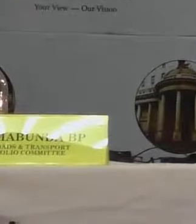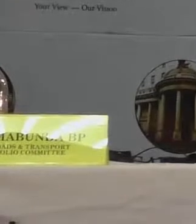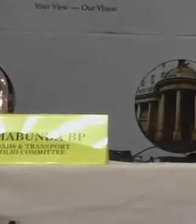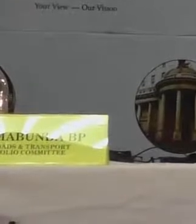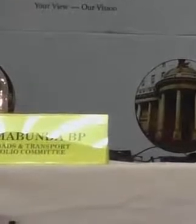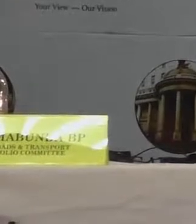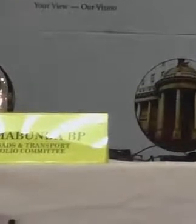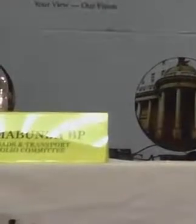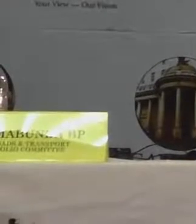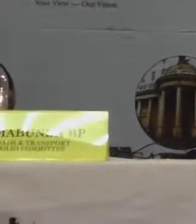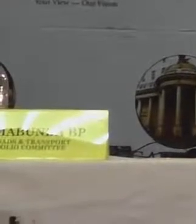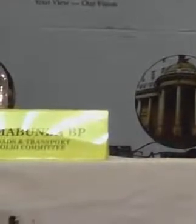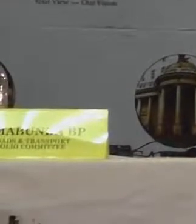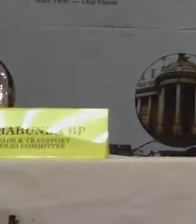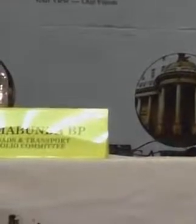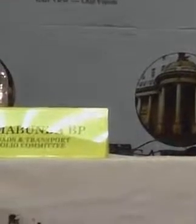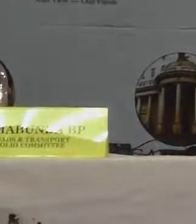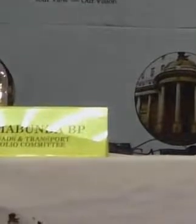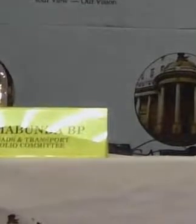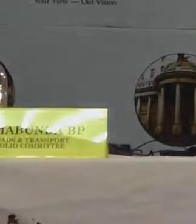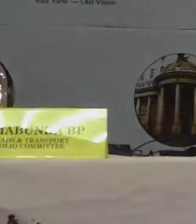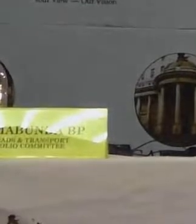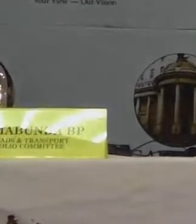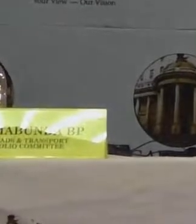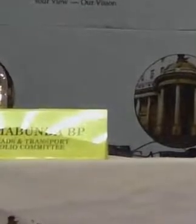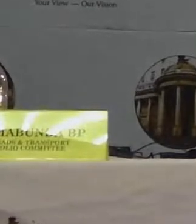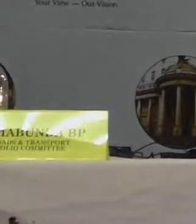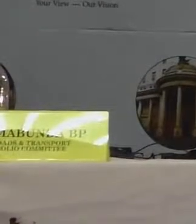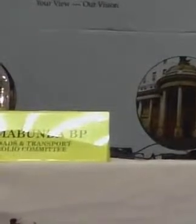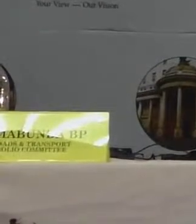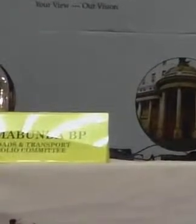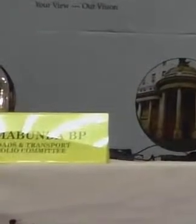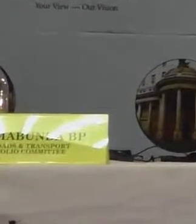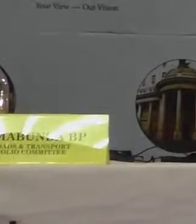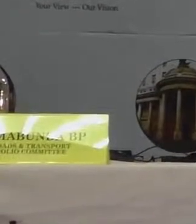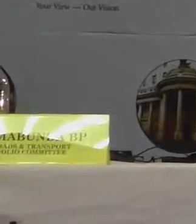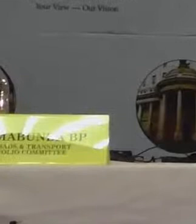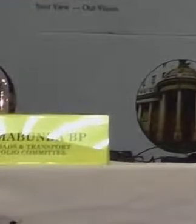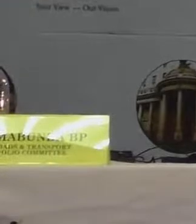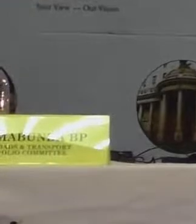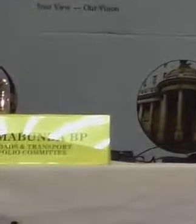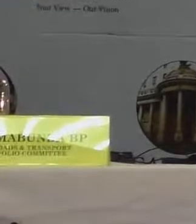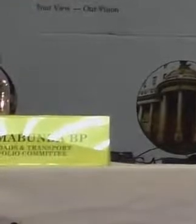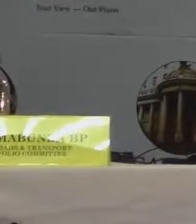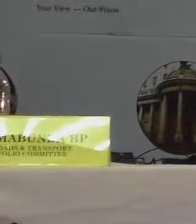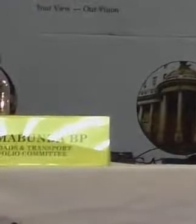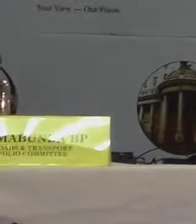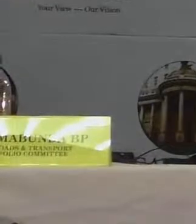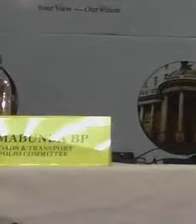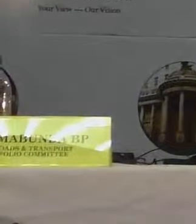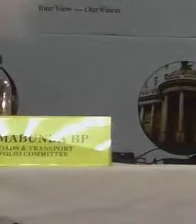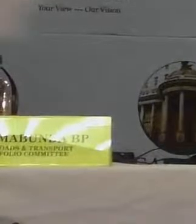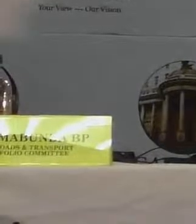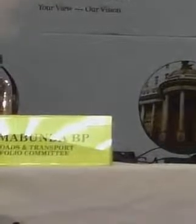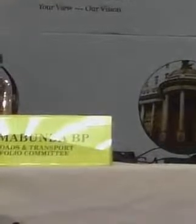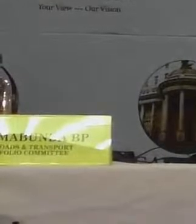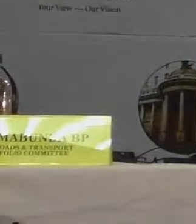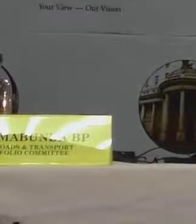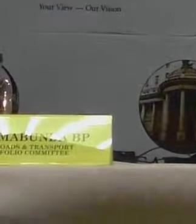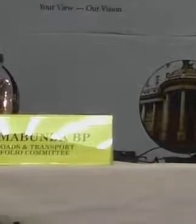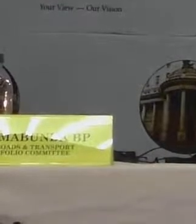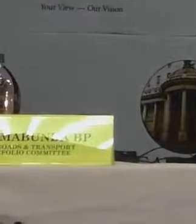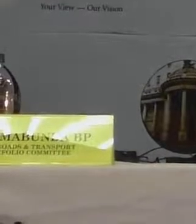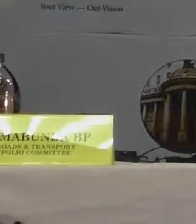While we are waiting to get the report, if there's anybody here still who raised the issue of the R114,